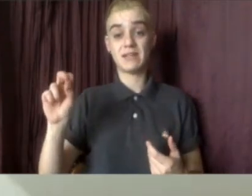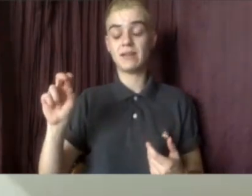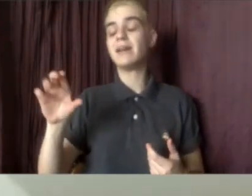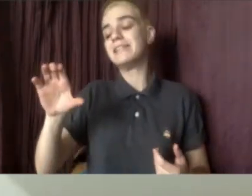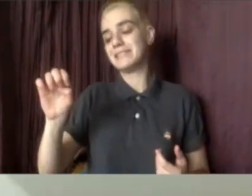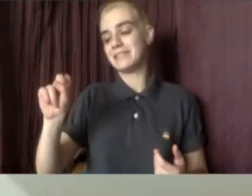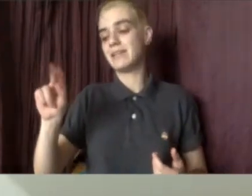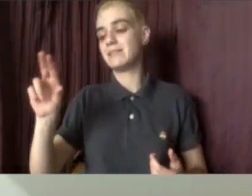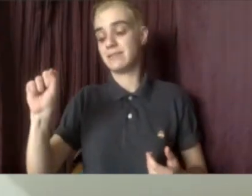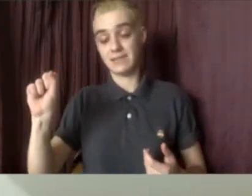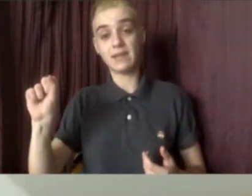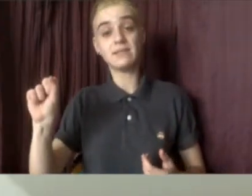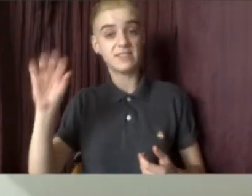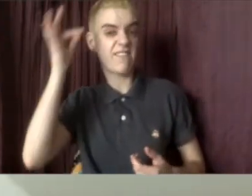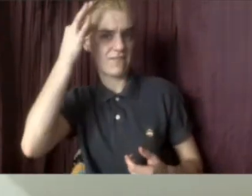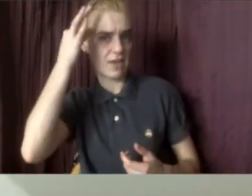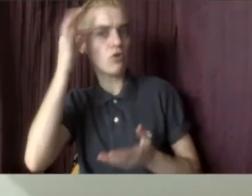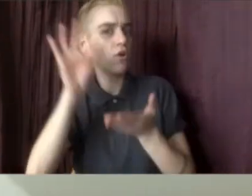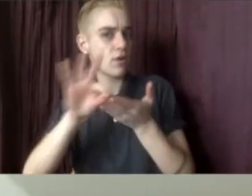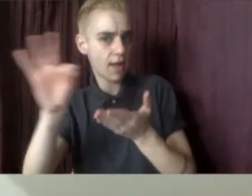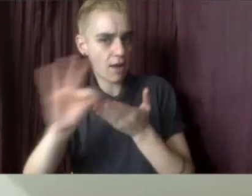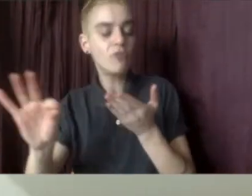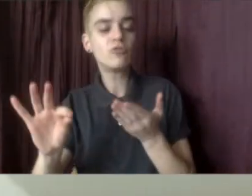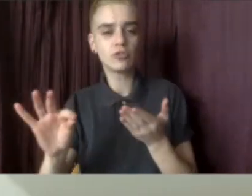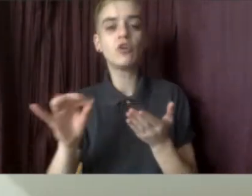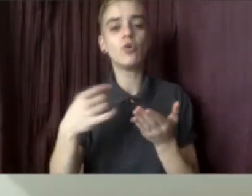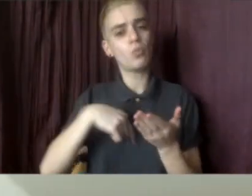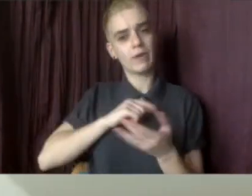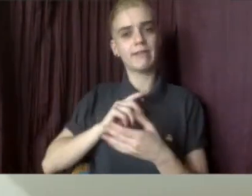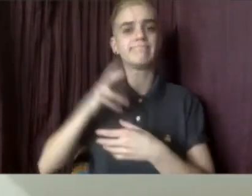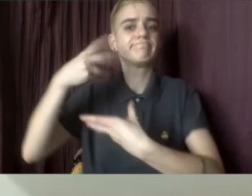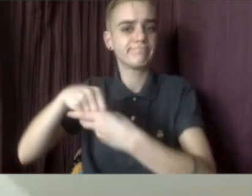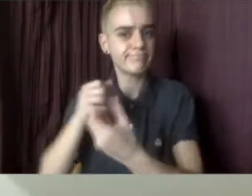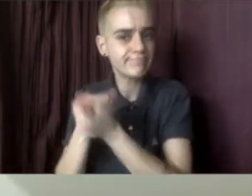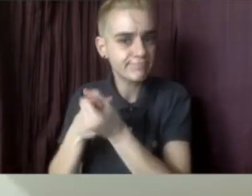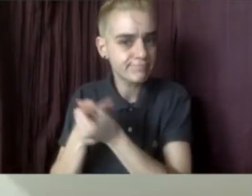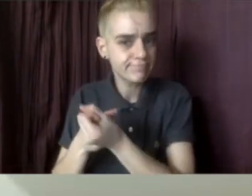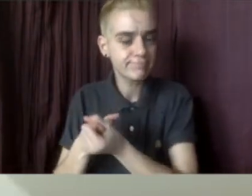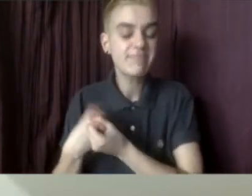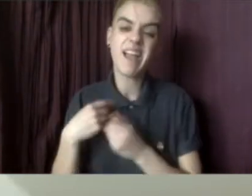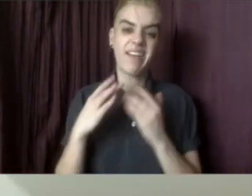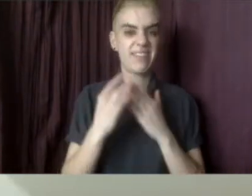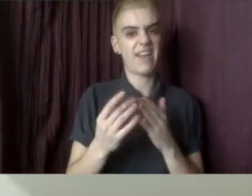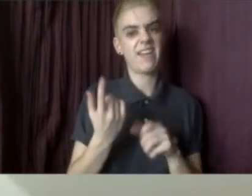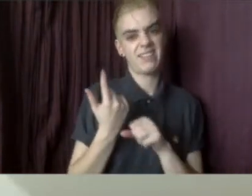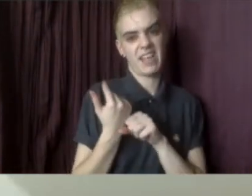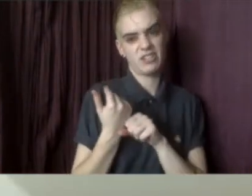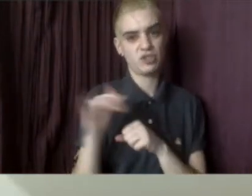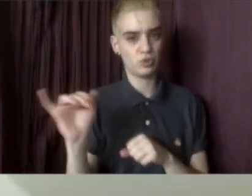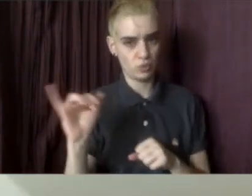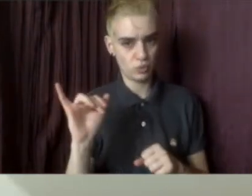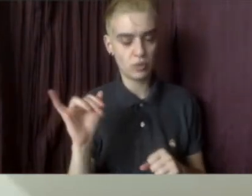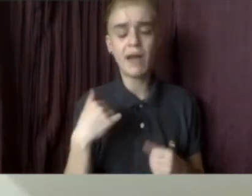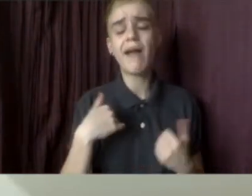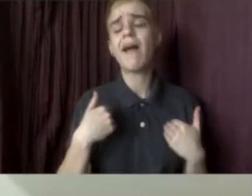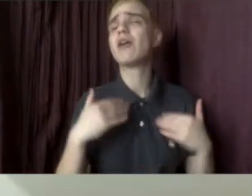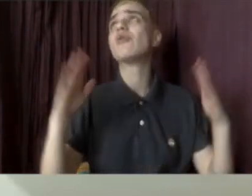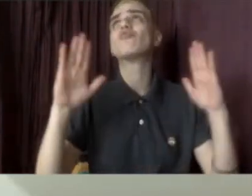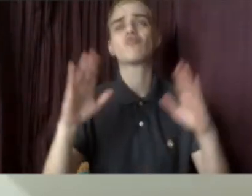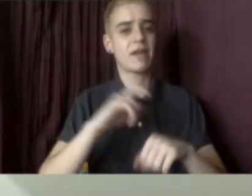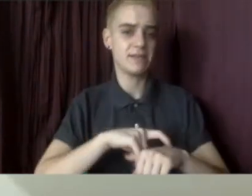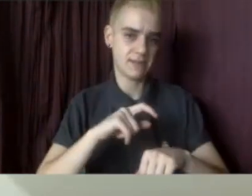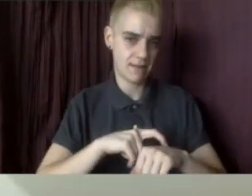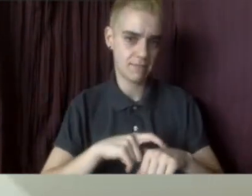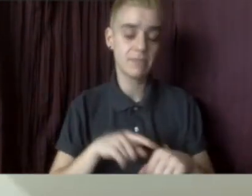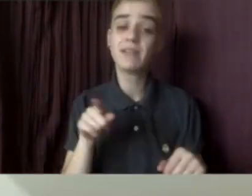of the pandemic with them and doing something that really requires a lot of face-to-face interaction that was delayed or altered was a